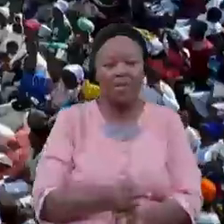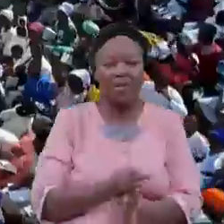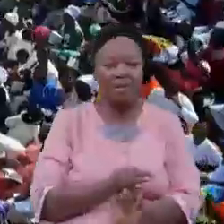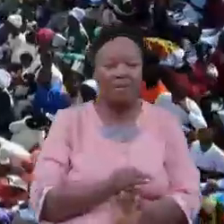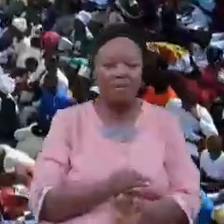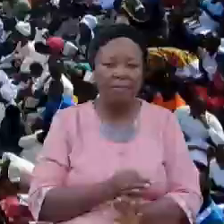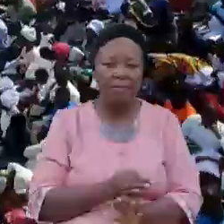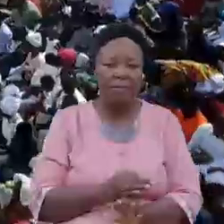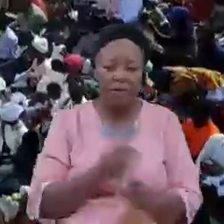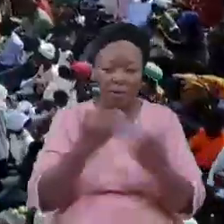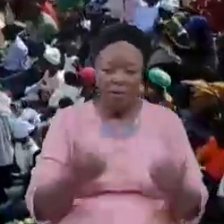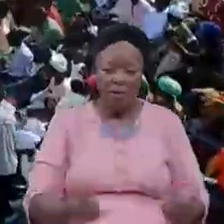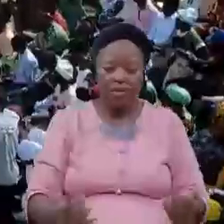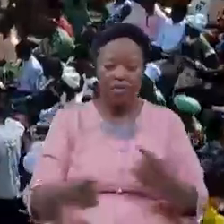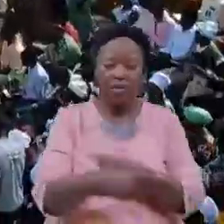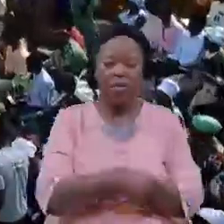Today is your day.